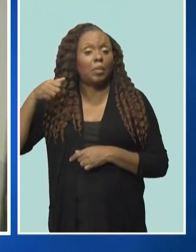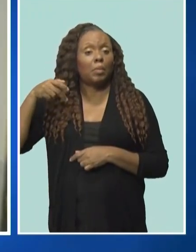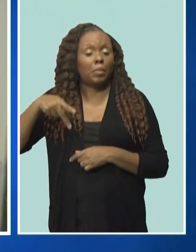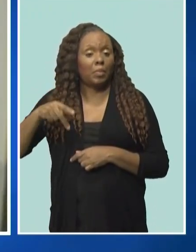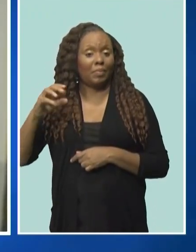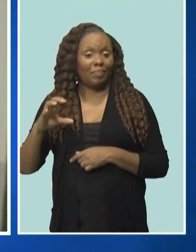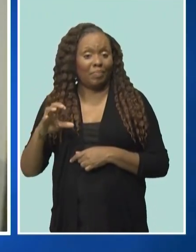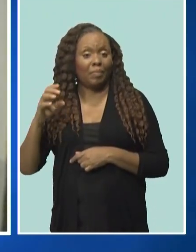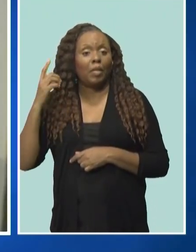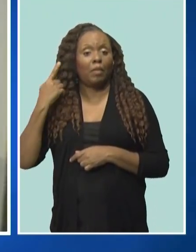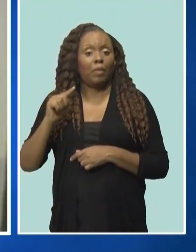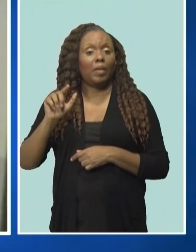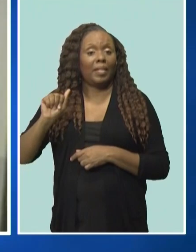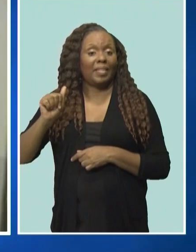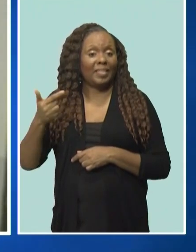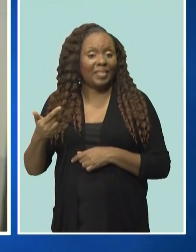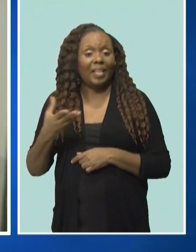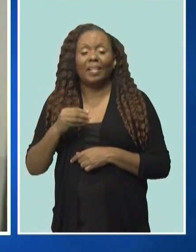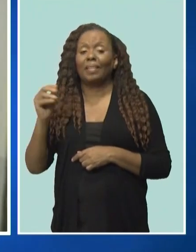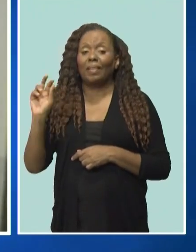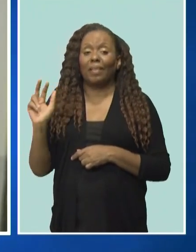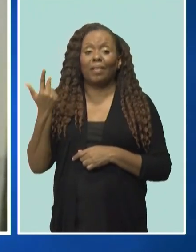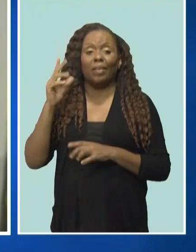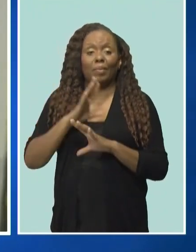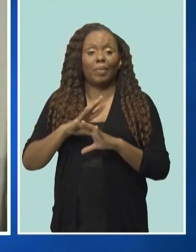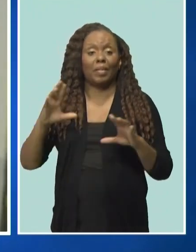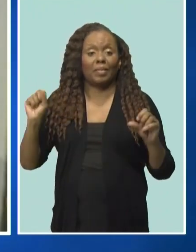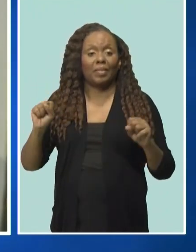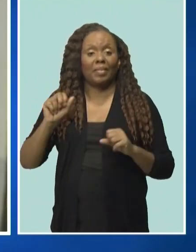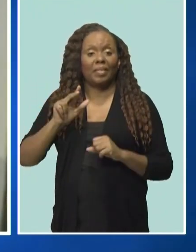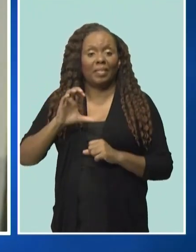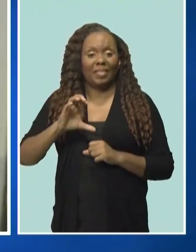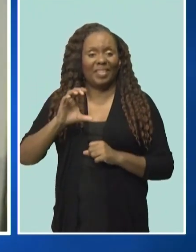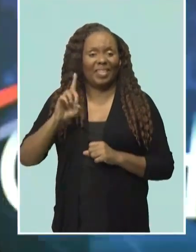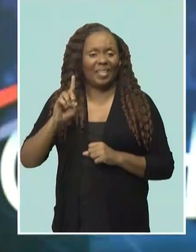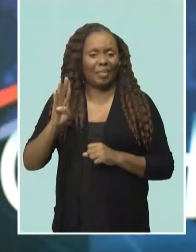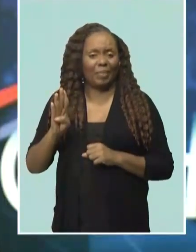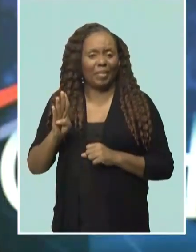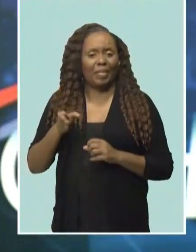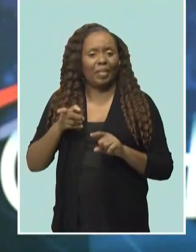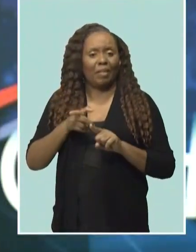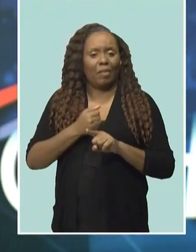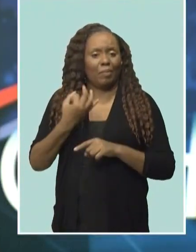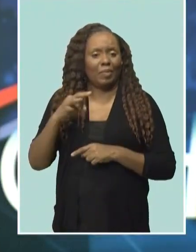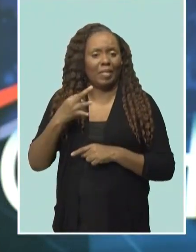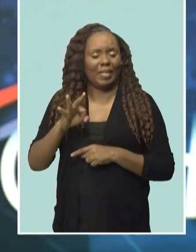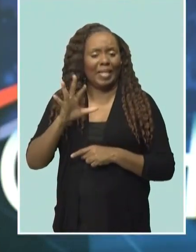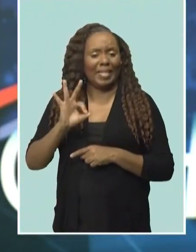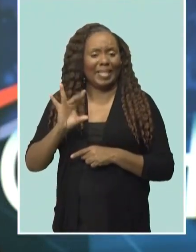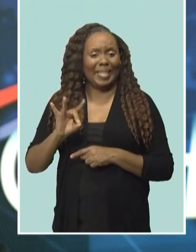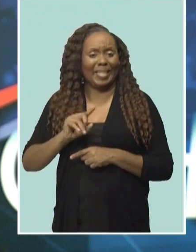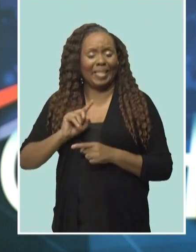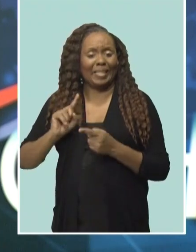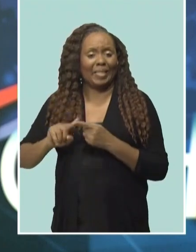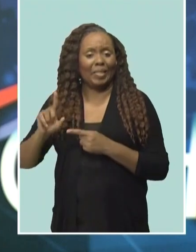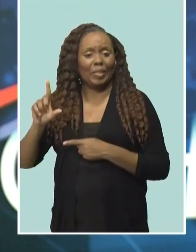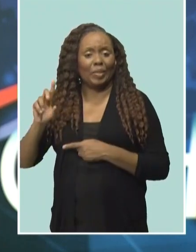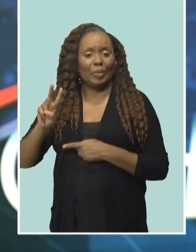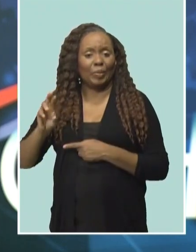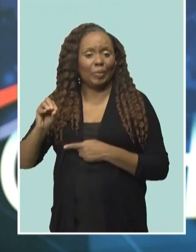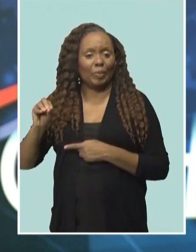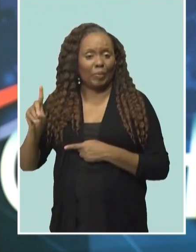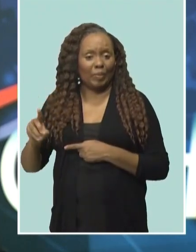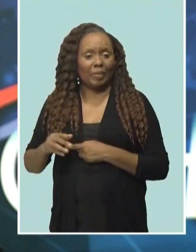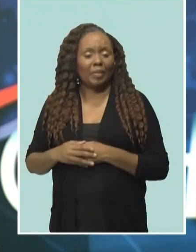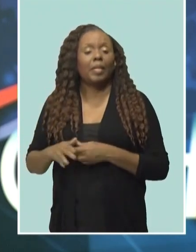of the CDB, serving from 1998 to 2001. Sir Neville, who was made a Knight of St. Andrew in Barbados